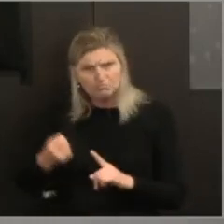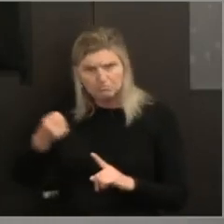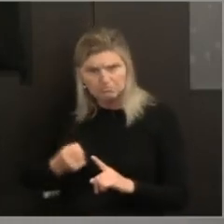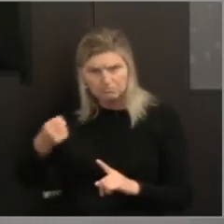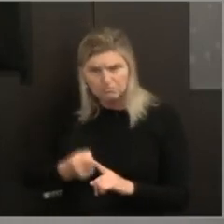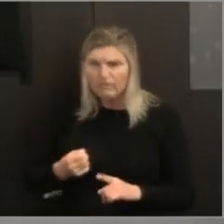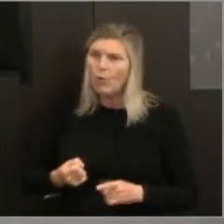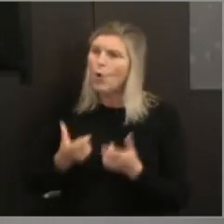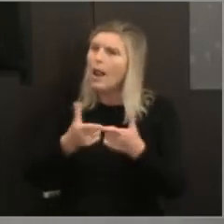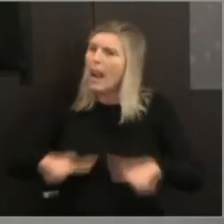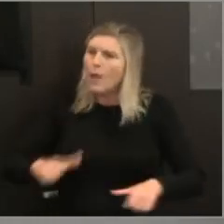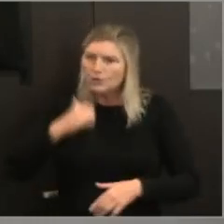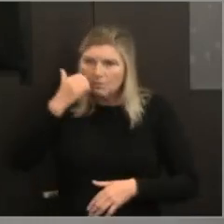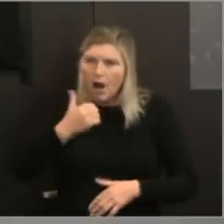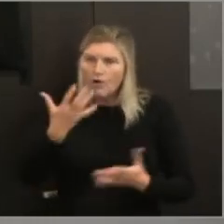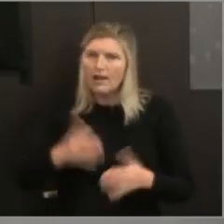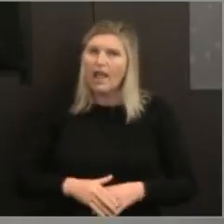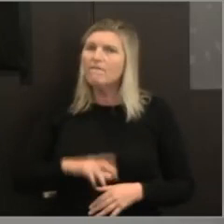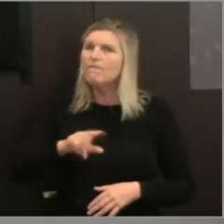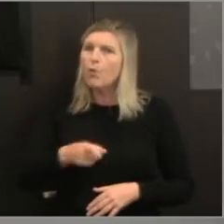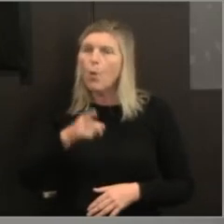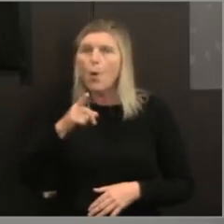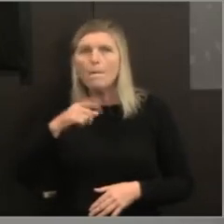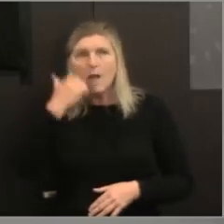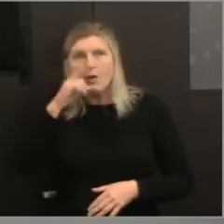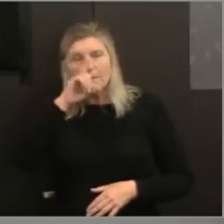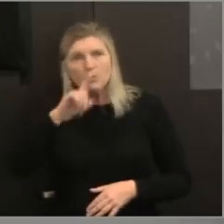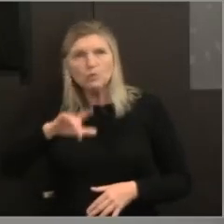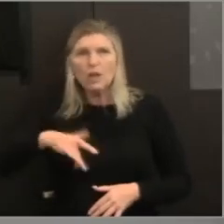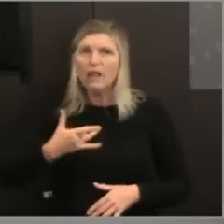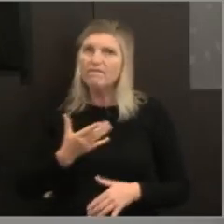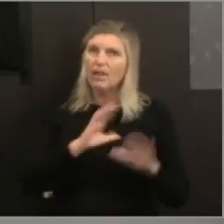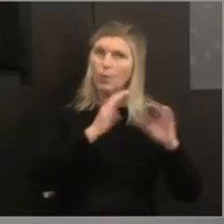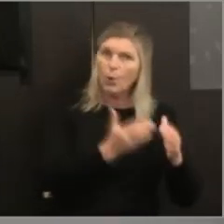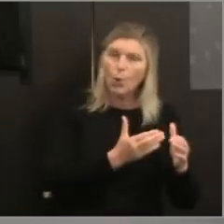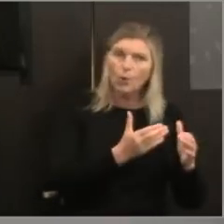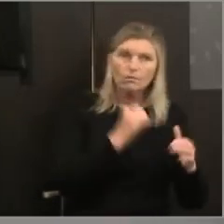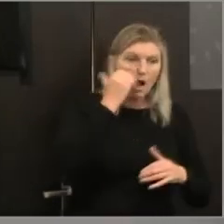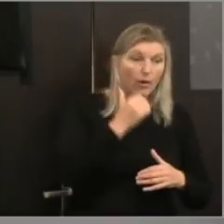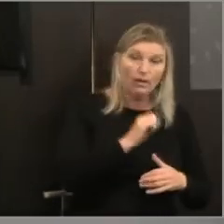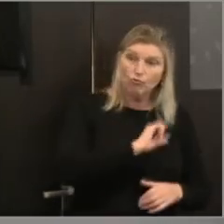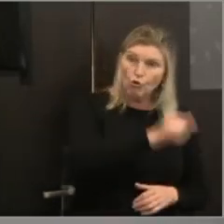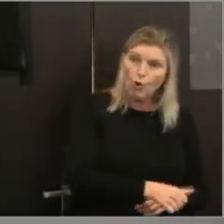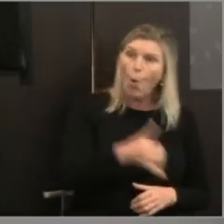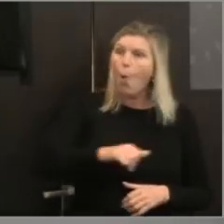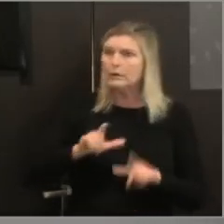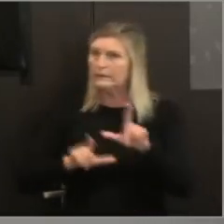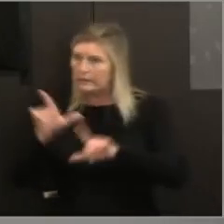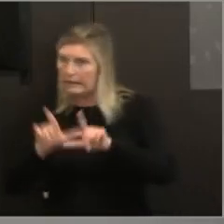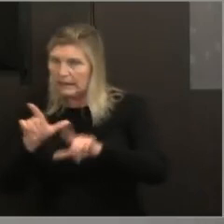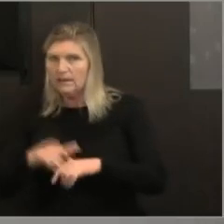in urban and rural realities, and yet reading your evidence or listening to your evidence today, we